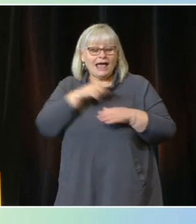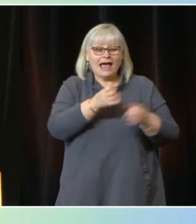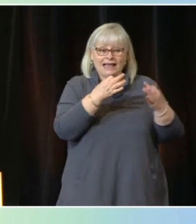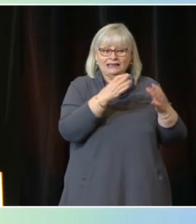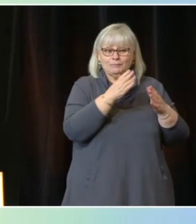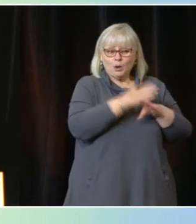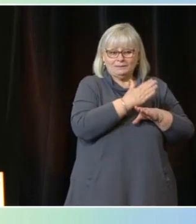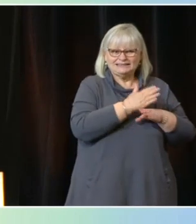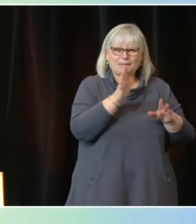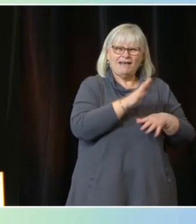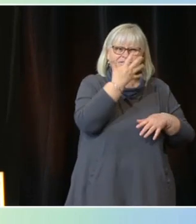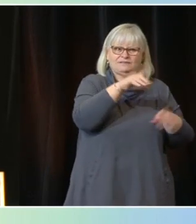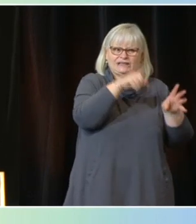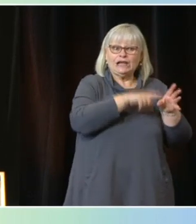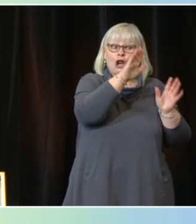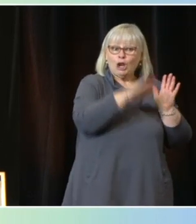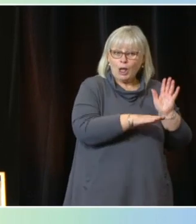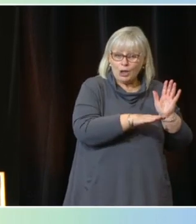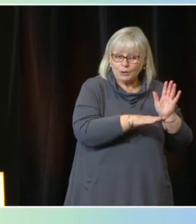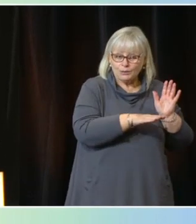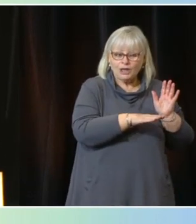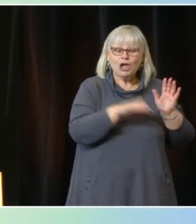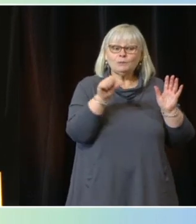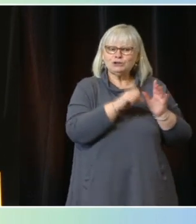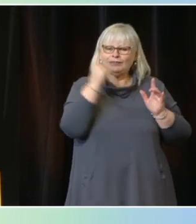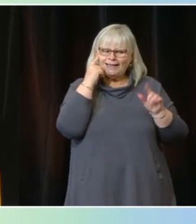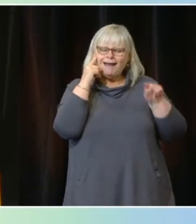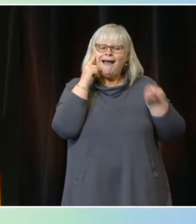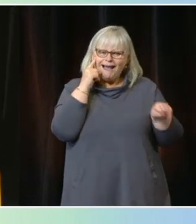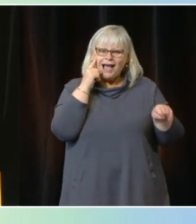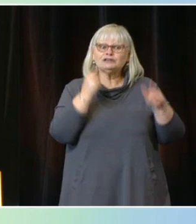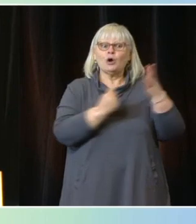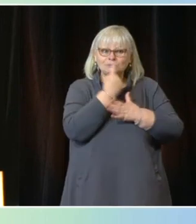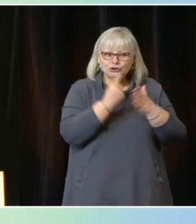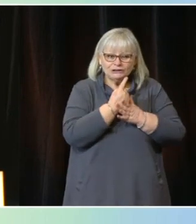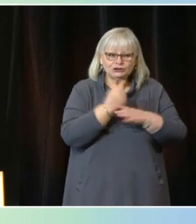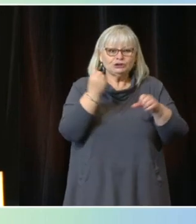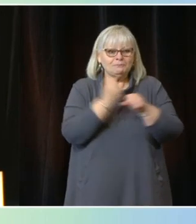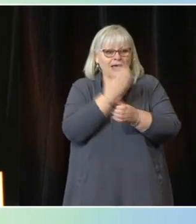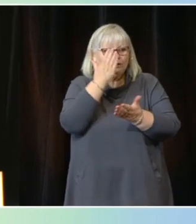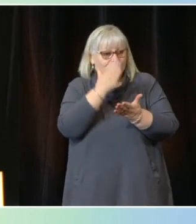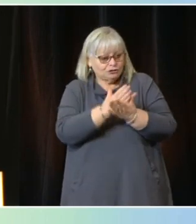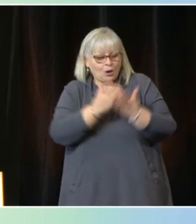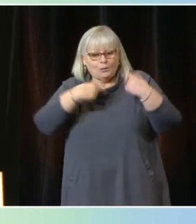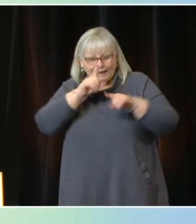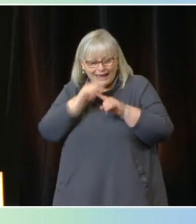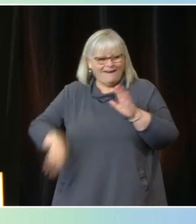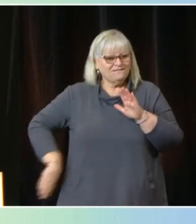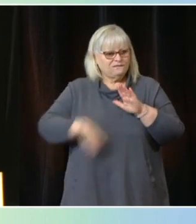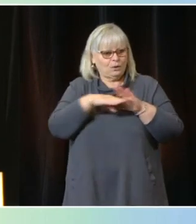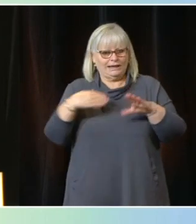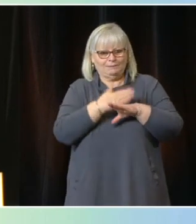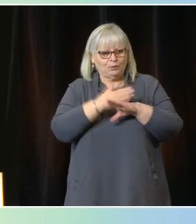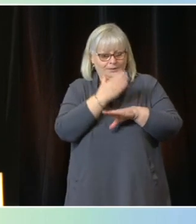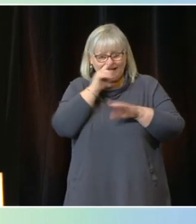we should consider this once in a 50-year opportunity to make sure a full employment economy can deliver what